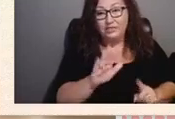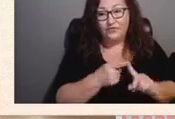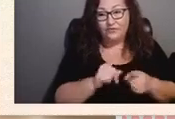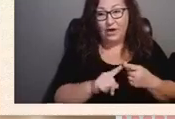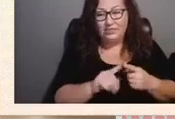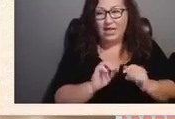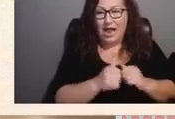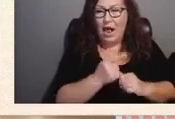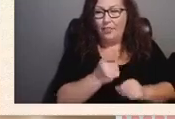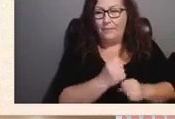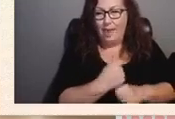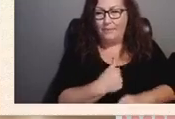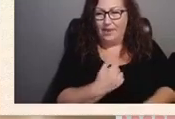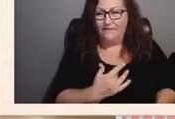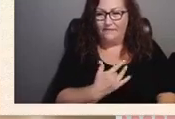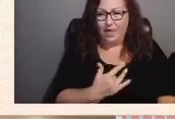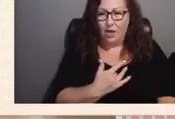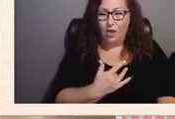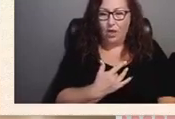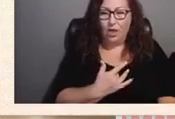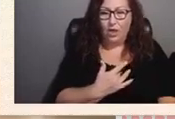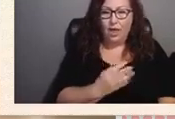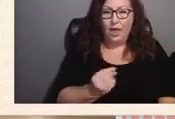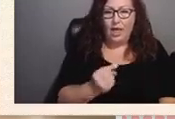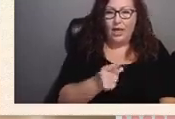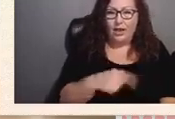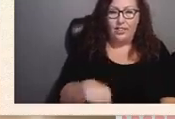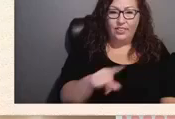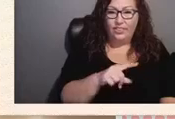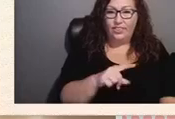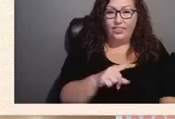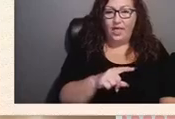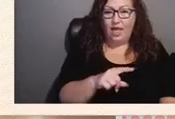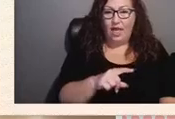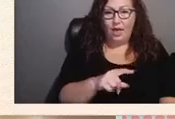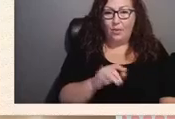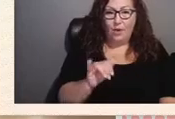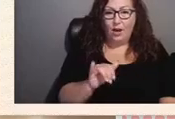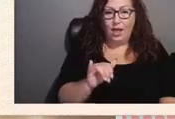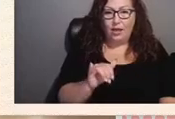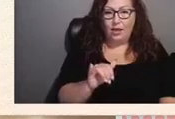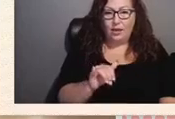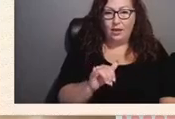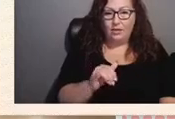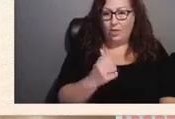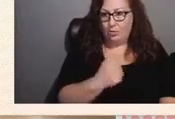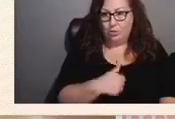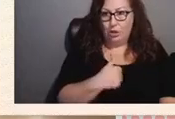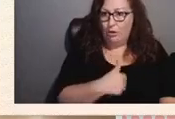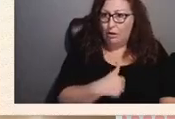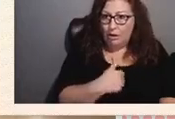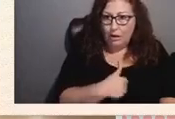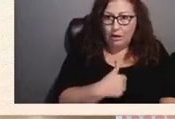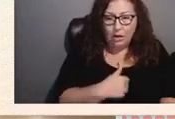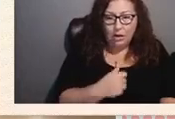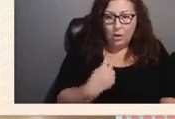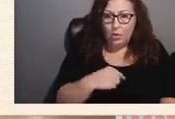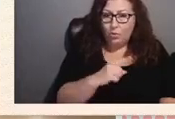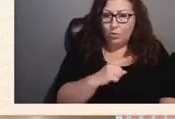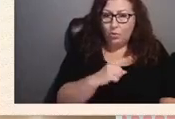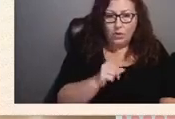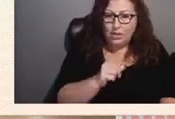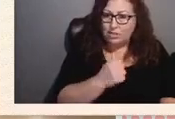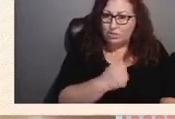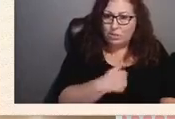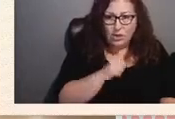me feel, and they were like, they were sorry. When like, oh, we're sorry. We didn't